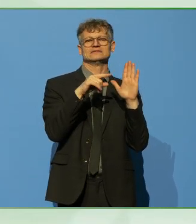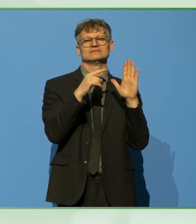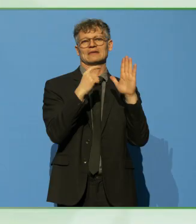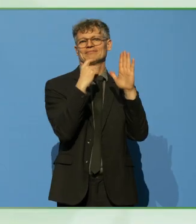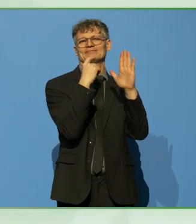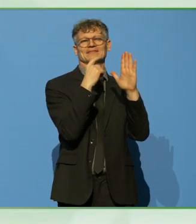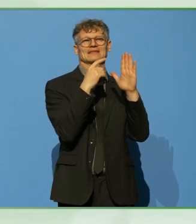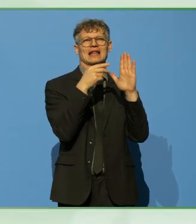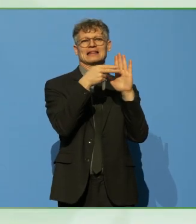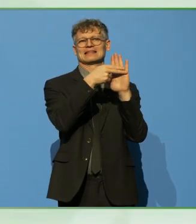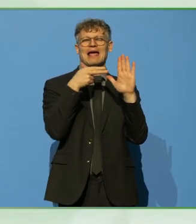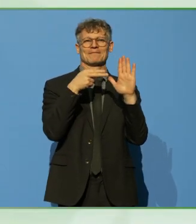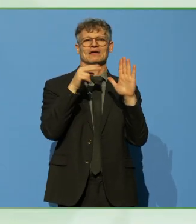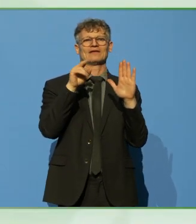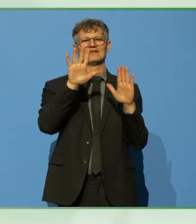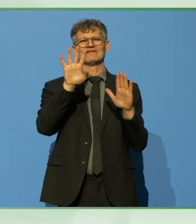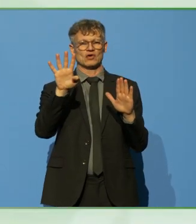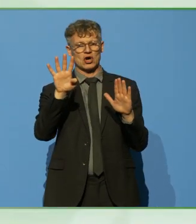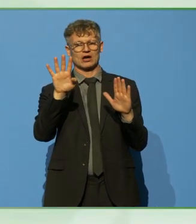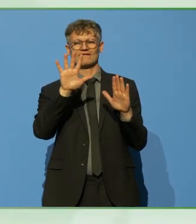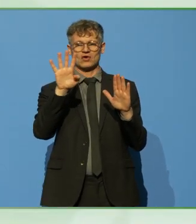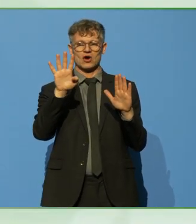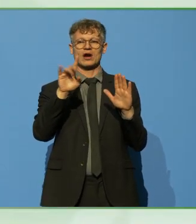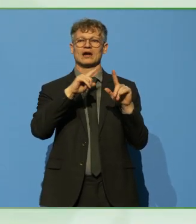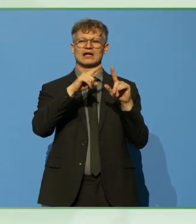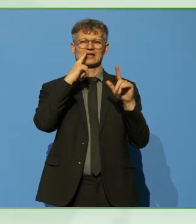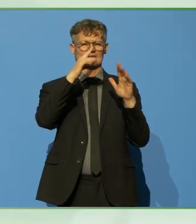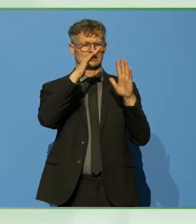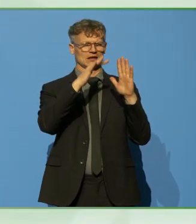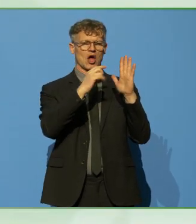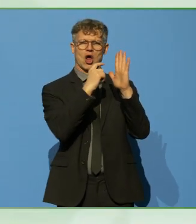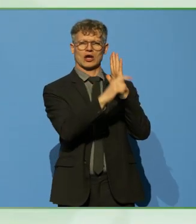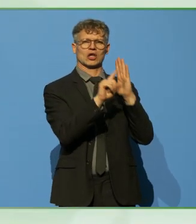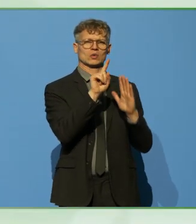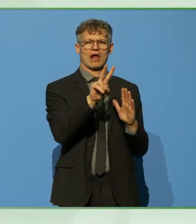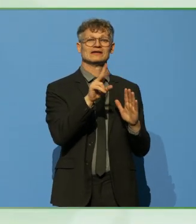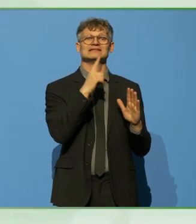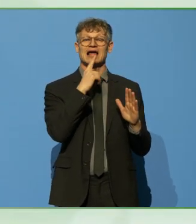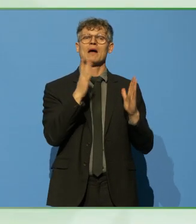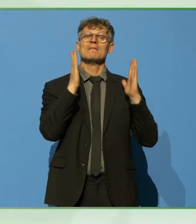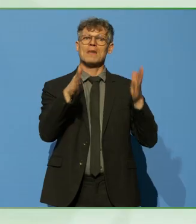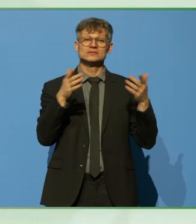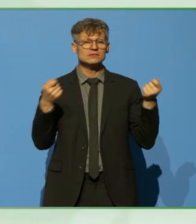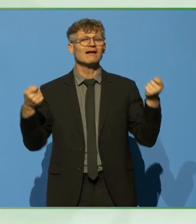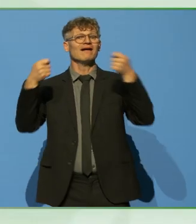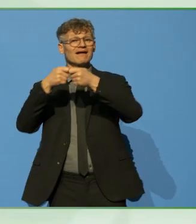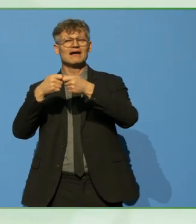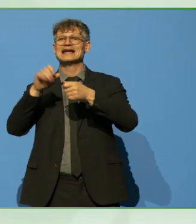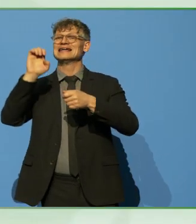article 22, sorry. And it says that it should comply with the European Accessibility Act, specifically